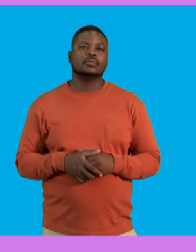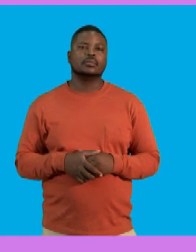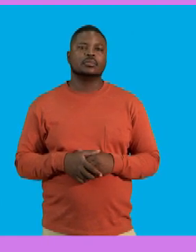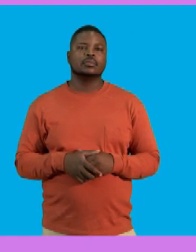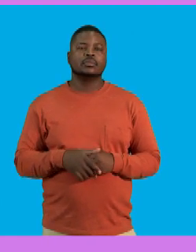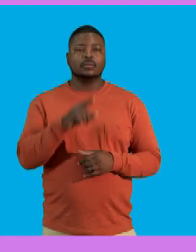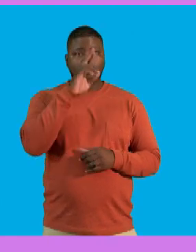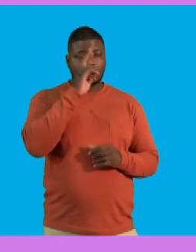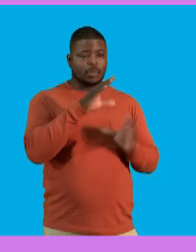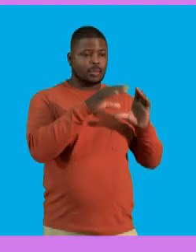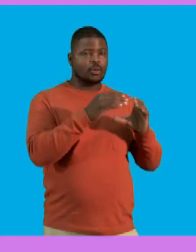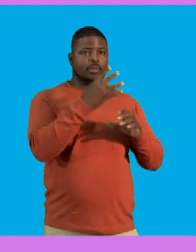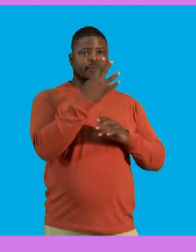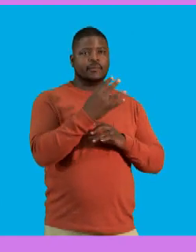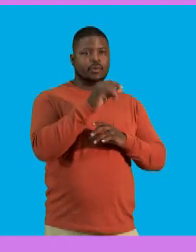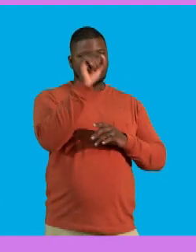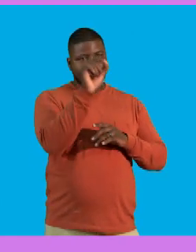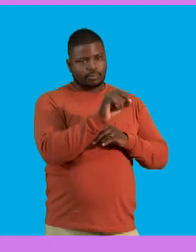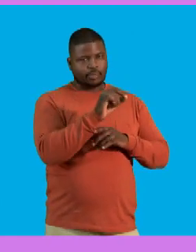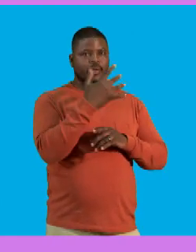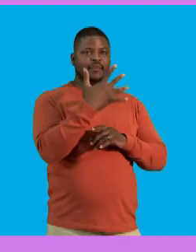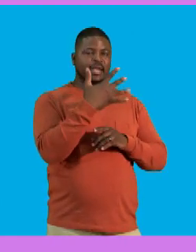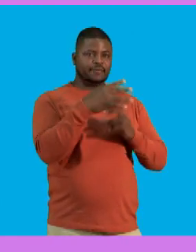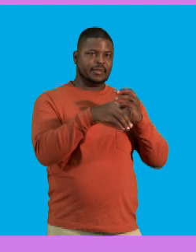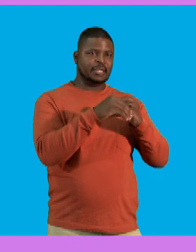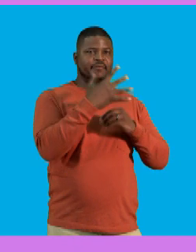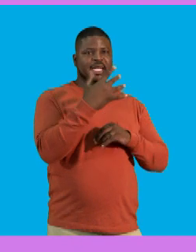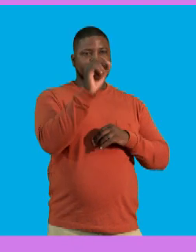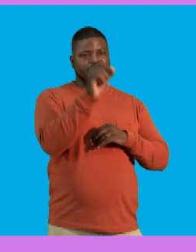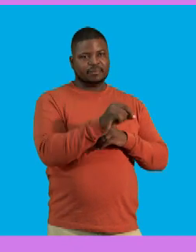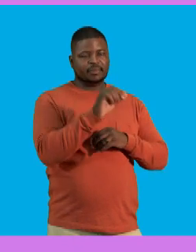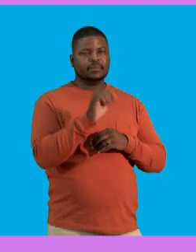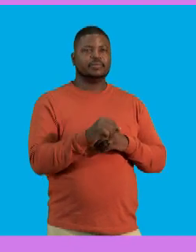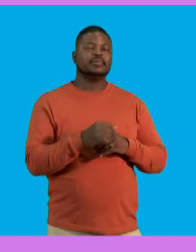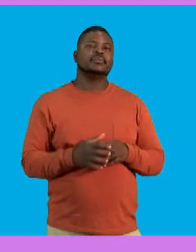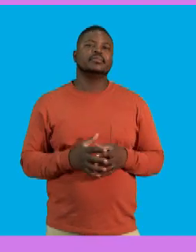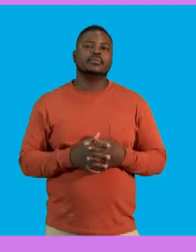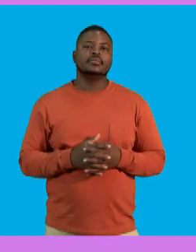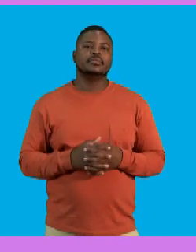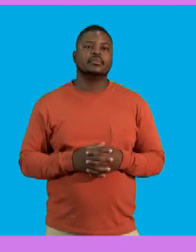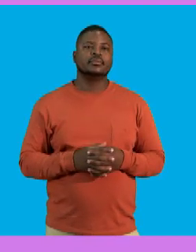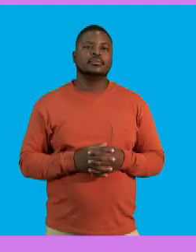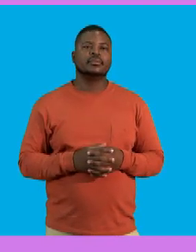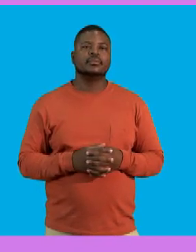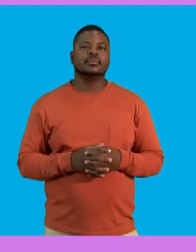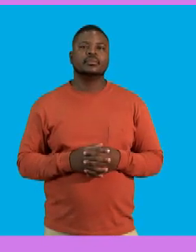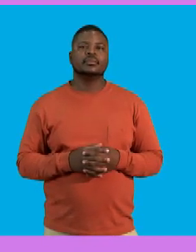1 Rand would be here, again, with the grouping of 4, scratch a guy off to have 5 in total,